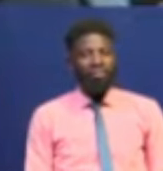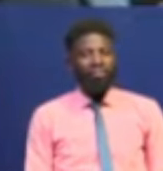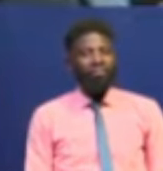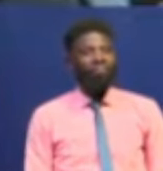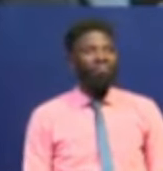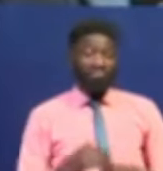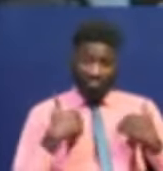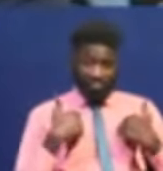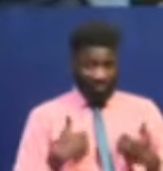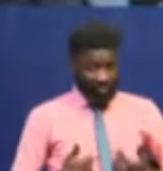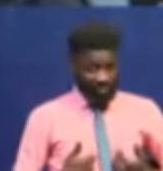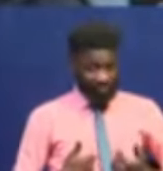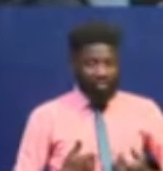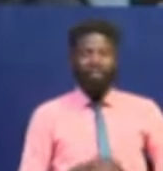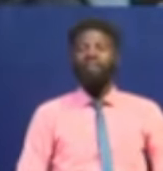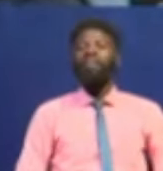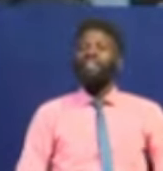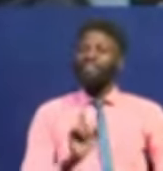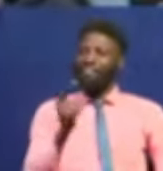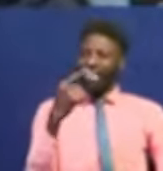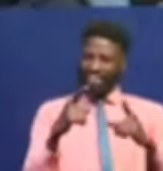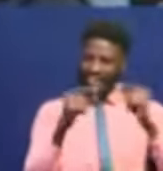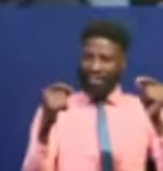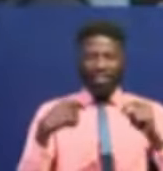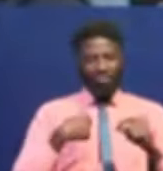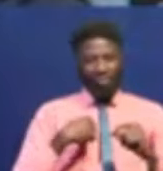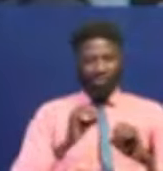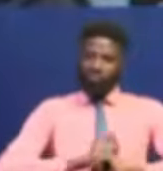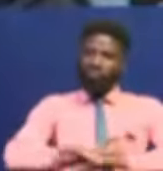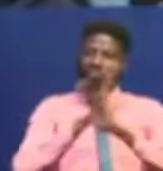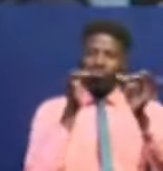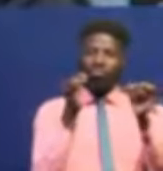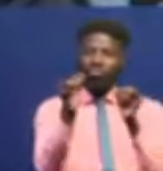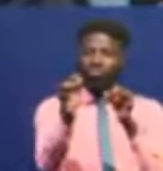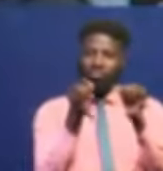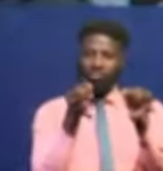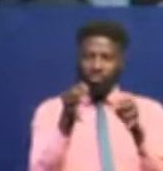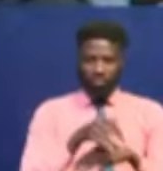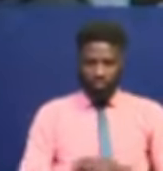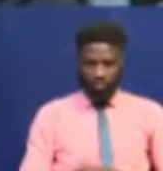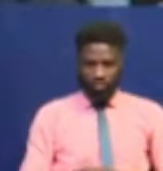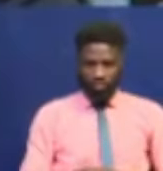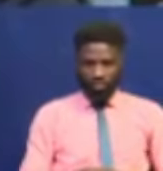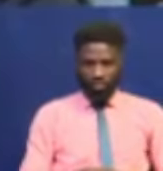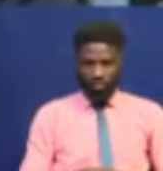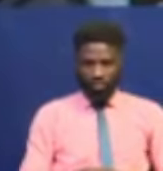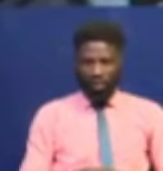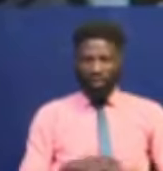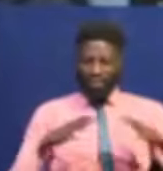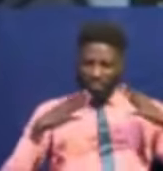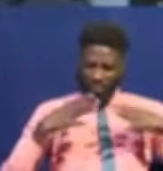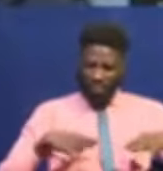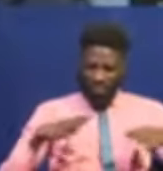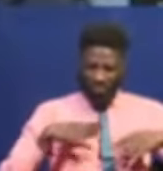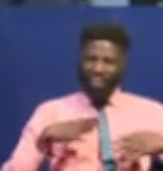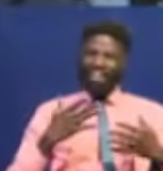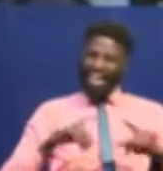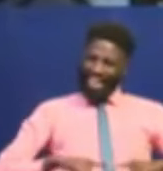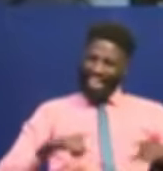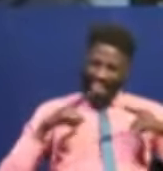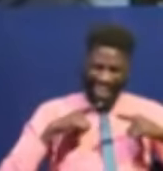I have, and in my first statement, I clearly said that innocent lives were lost. In my second